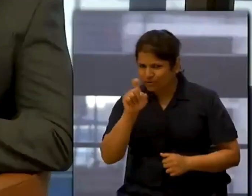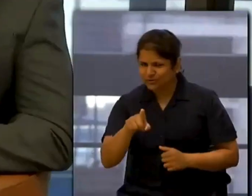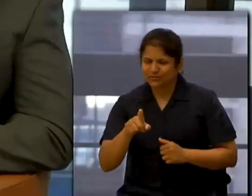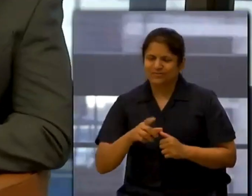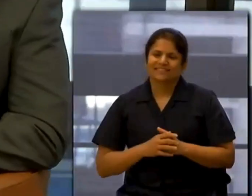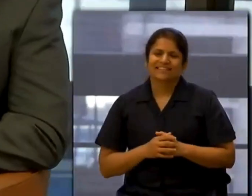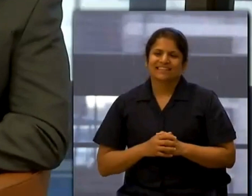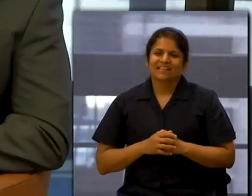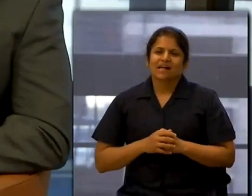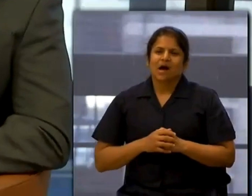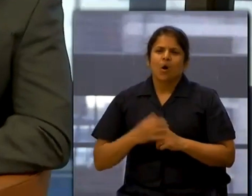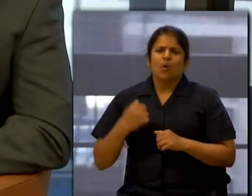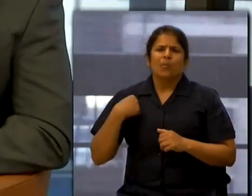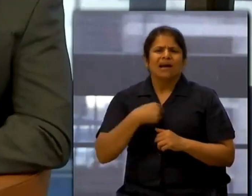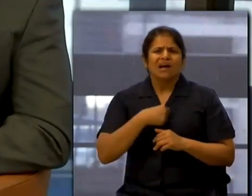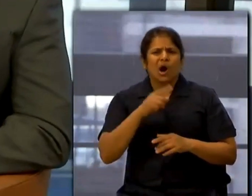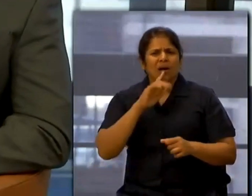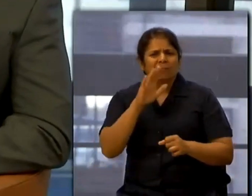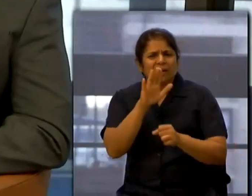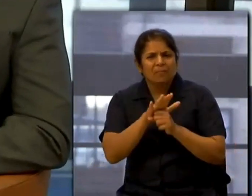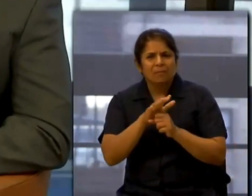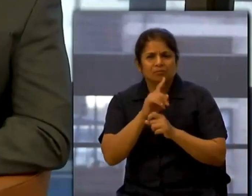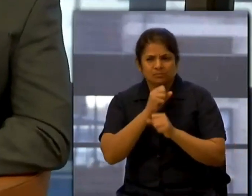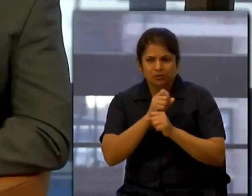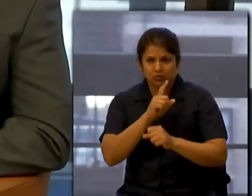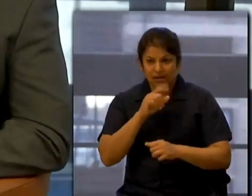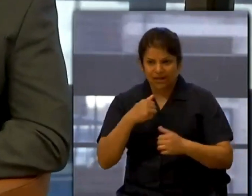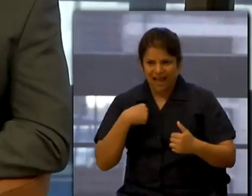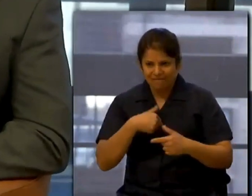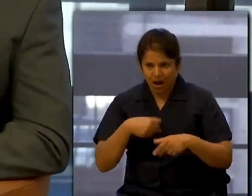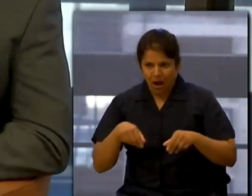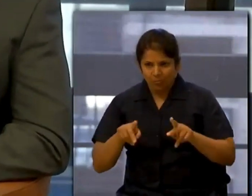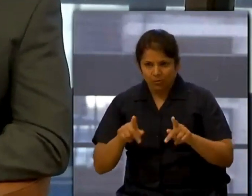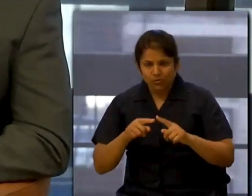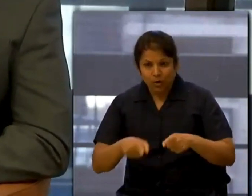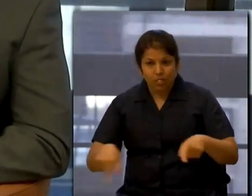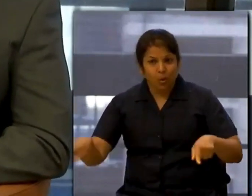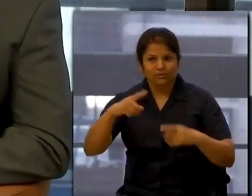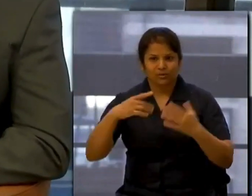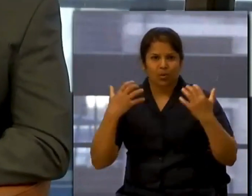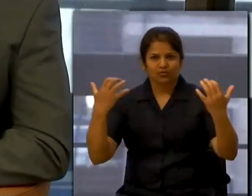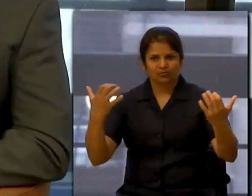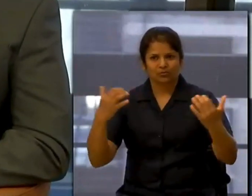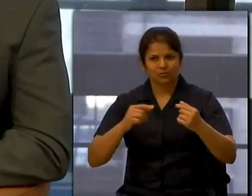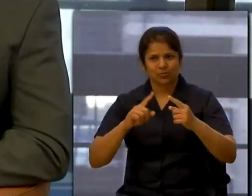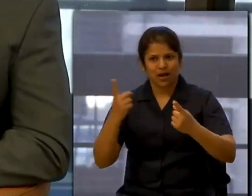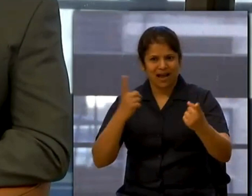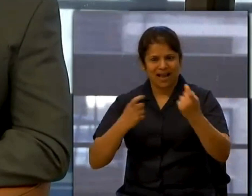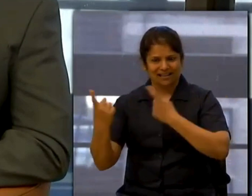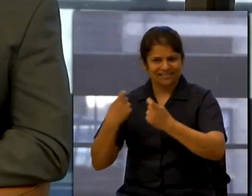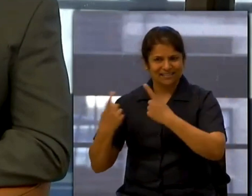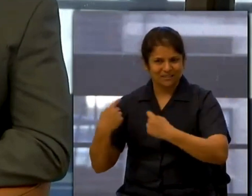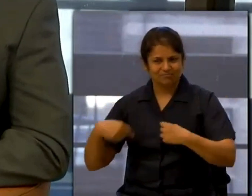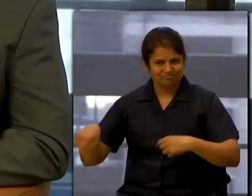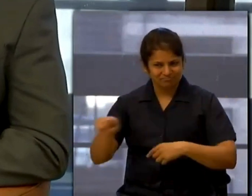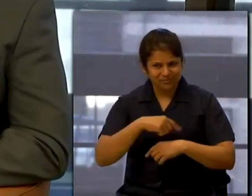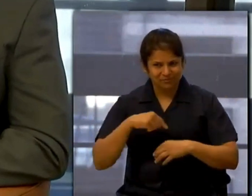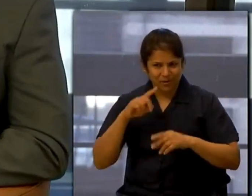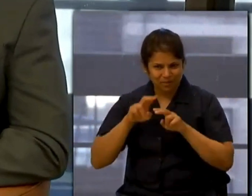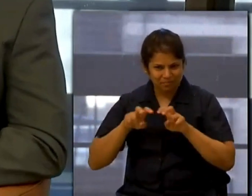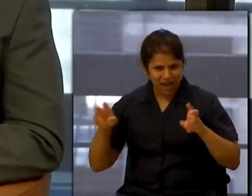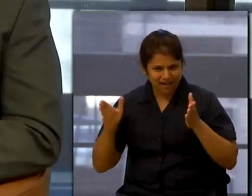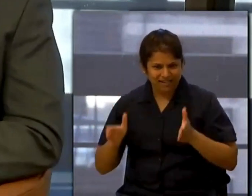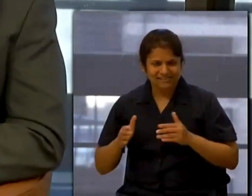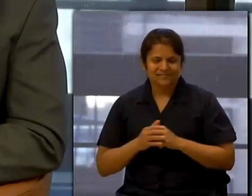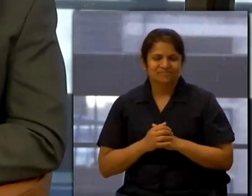an opportunity for burning questions that you all may have for the panelists or folks who